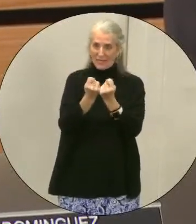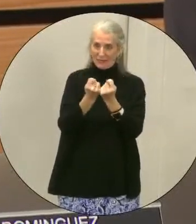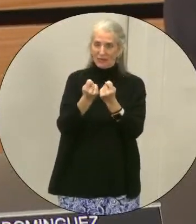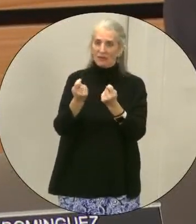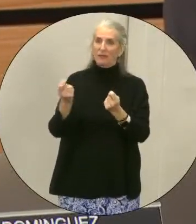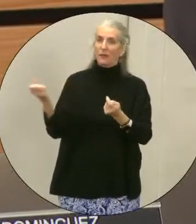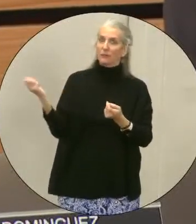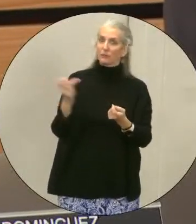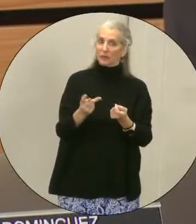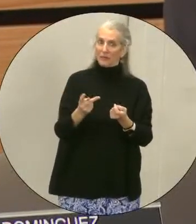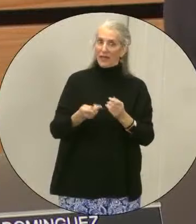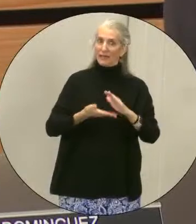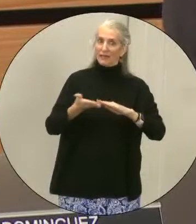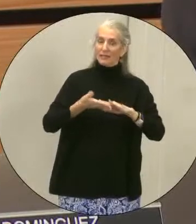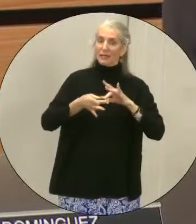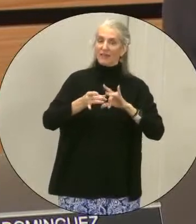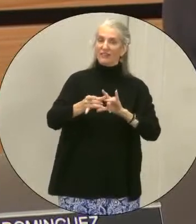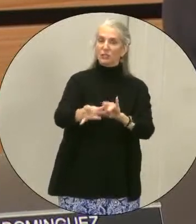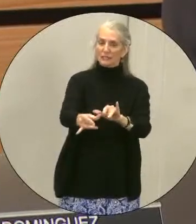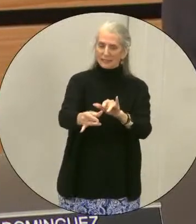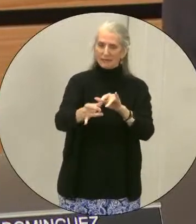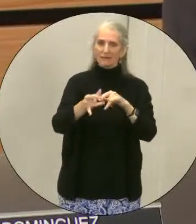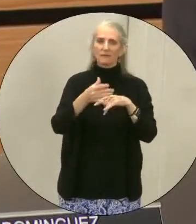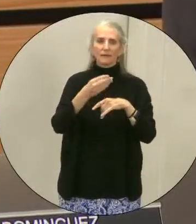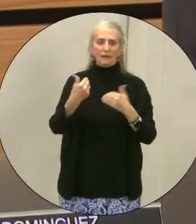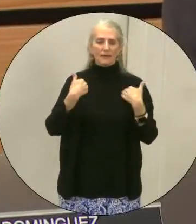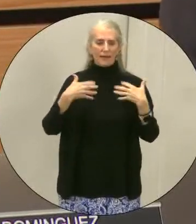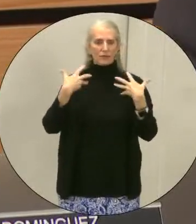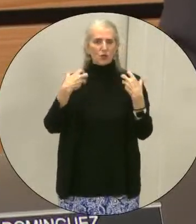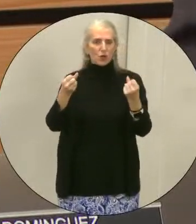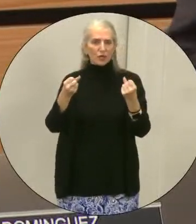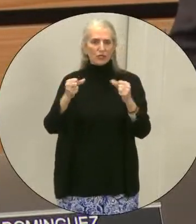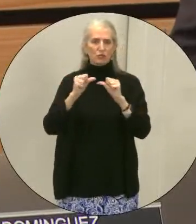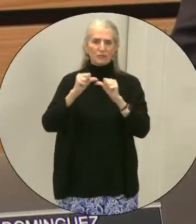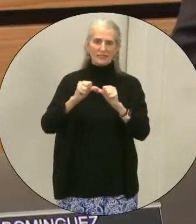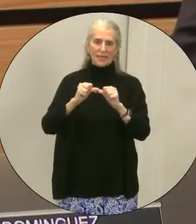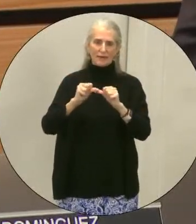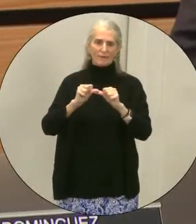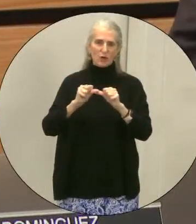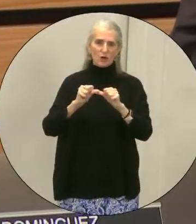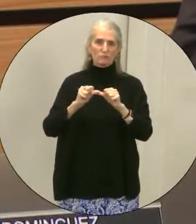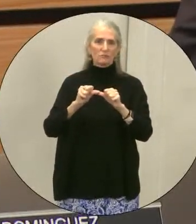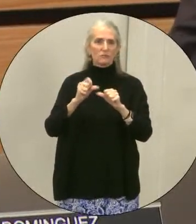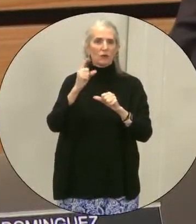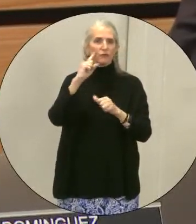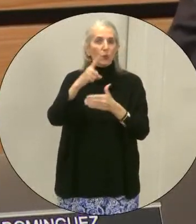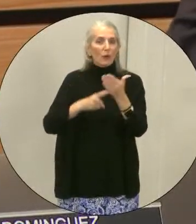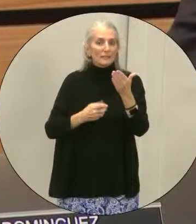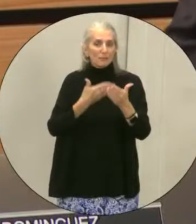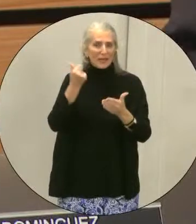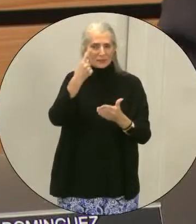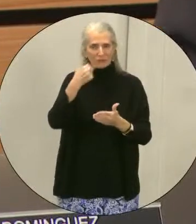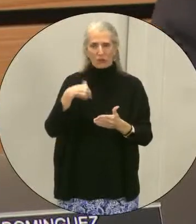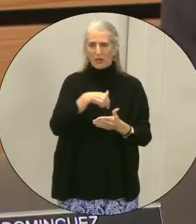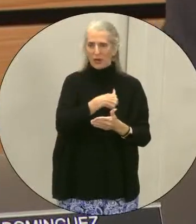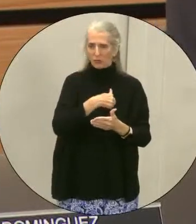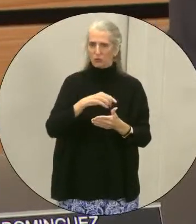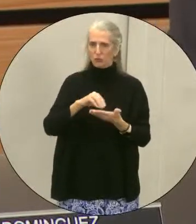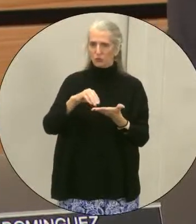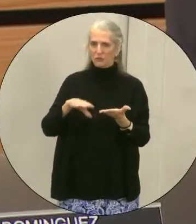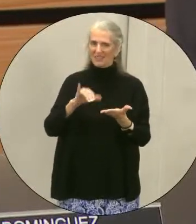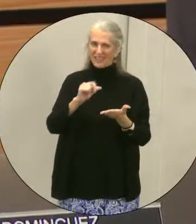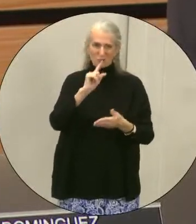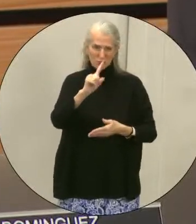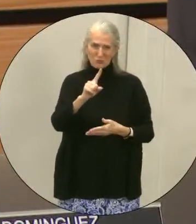efficiency, and has the courage to stand firm for what's best for our students. That is truly what we